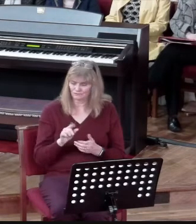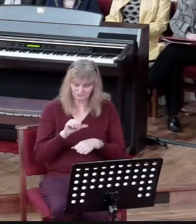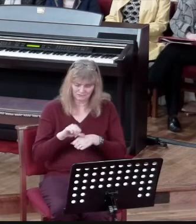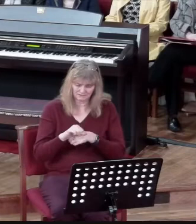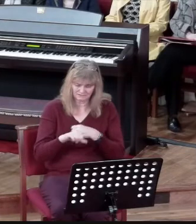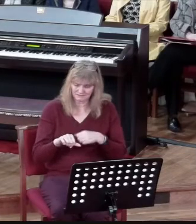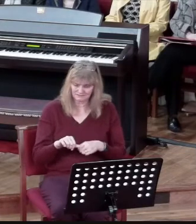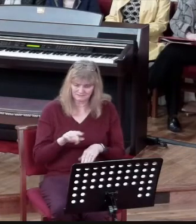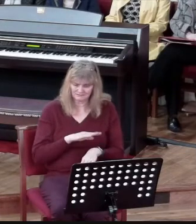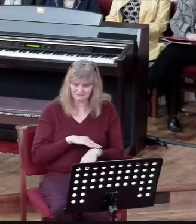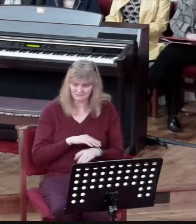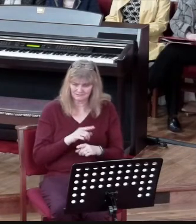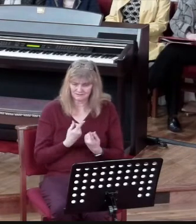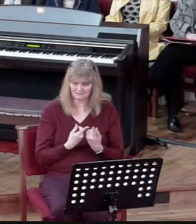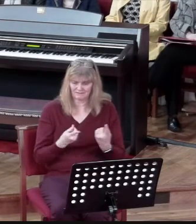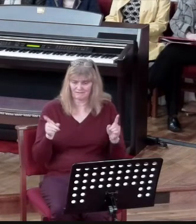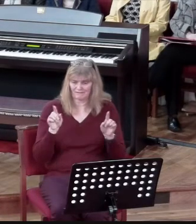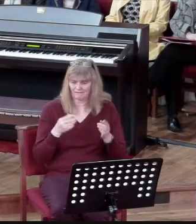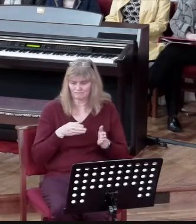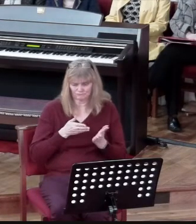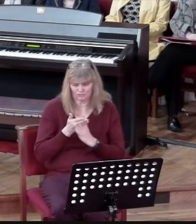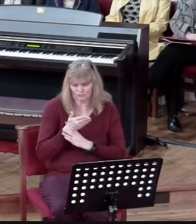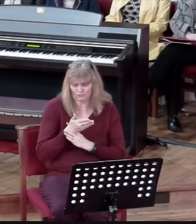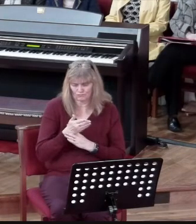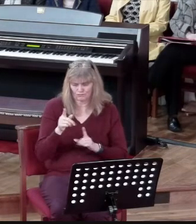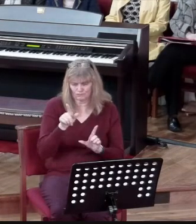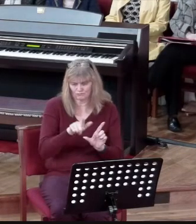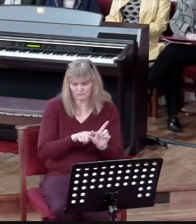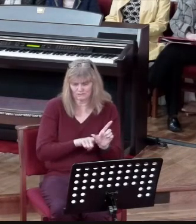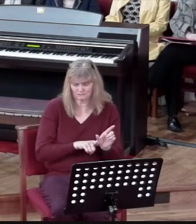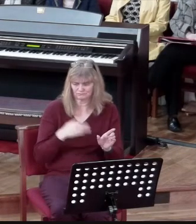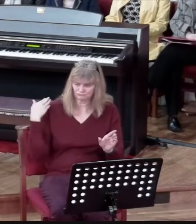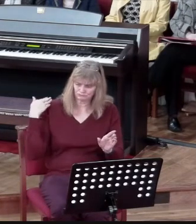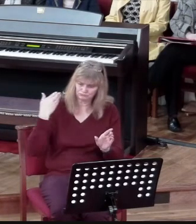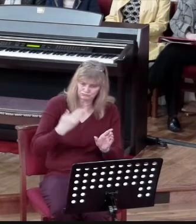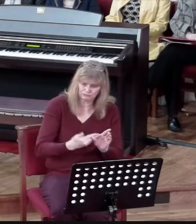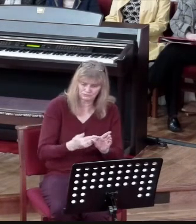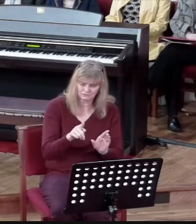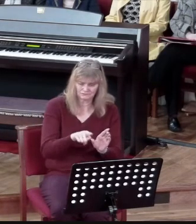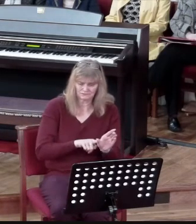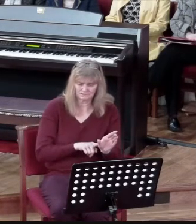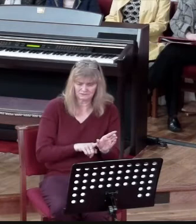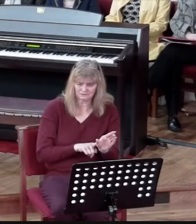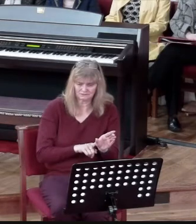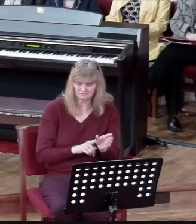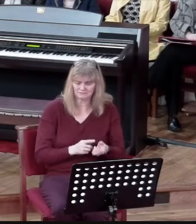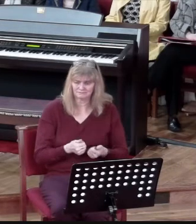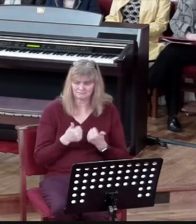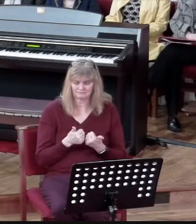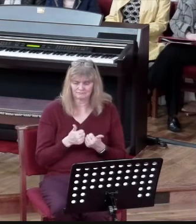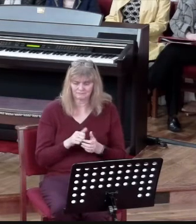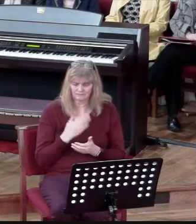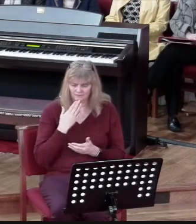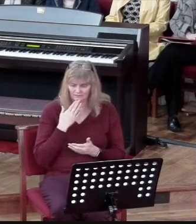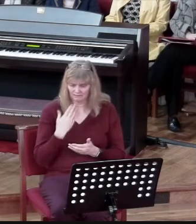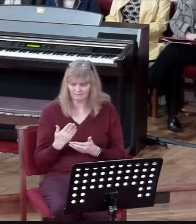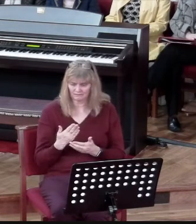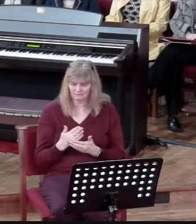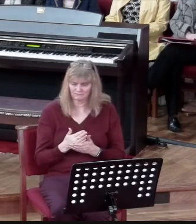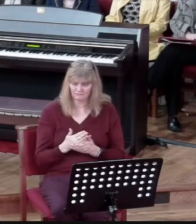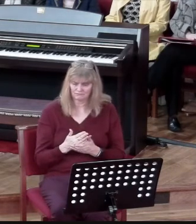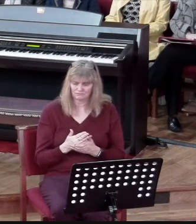the year, because at Easter, that cross stands as that guarantee of your love